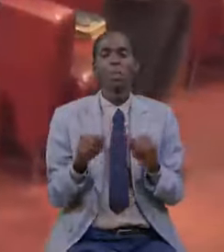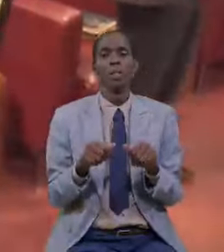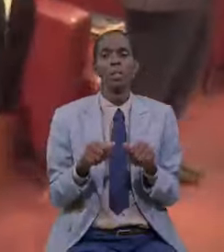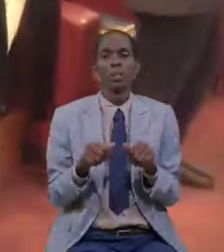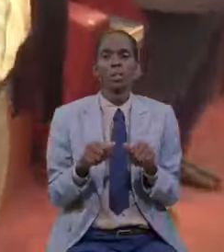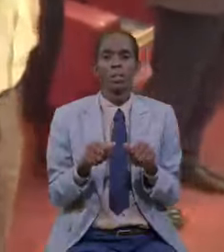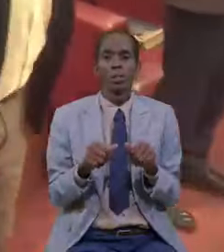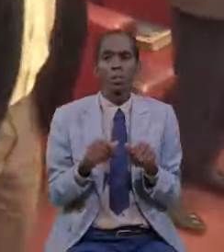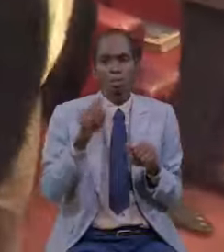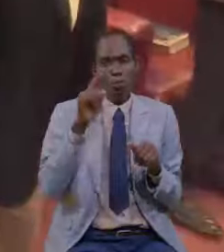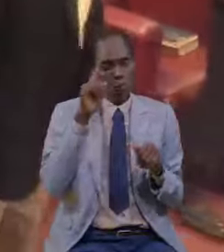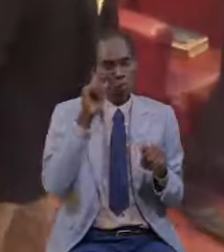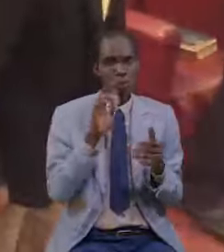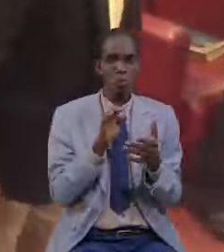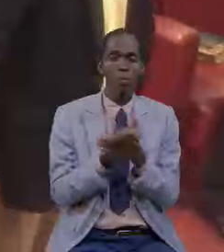trustworthy.